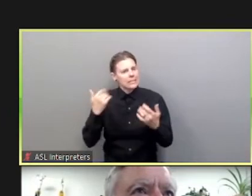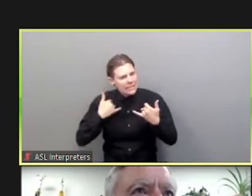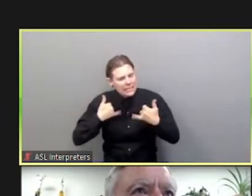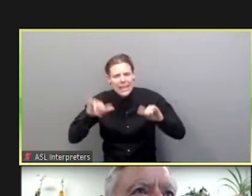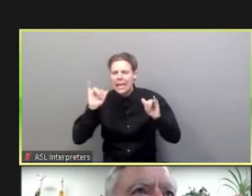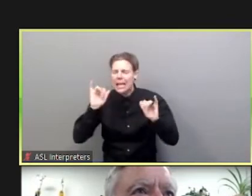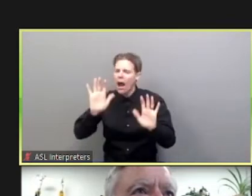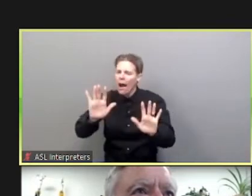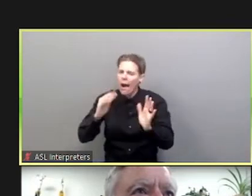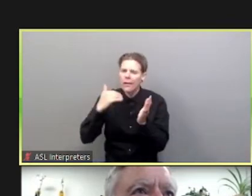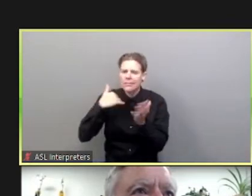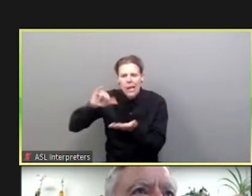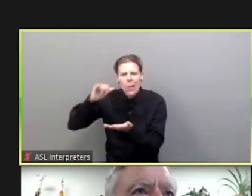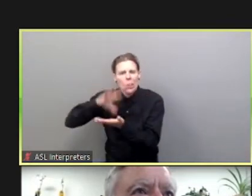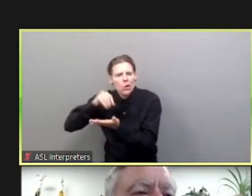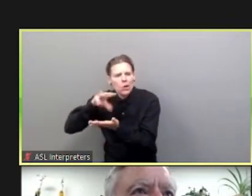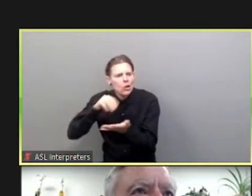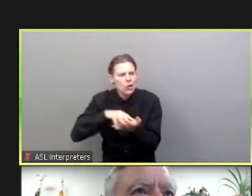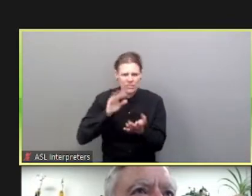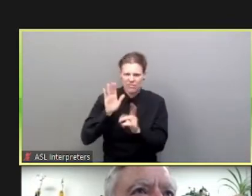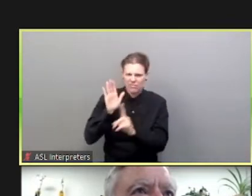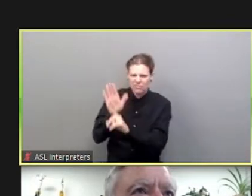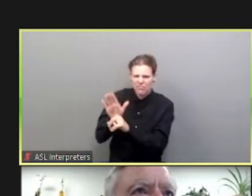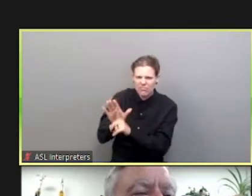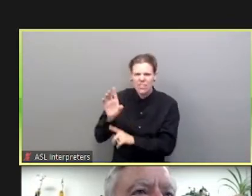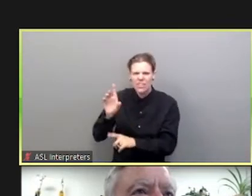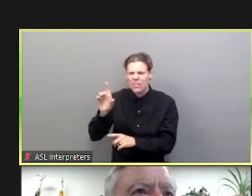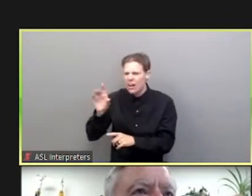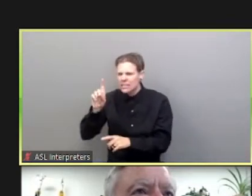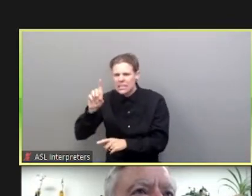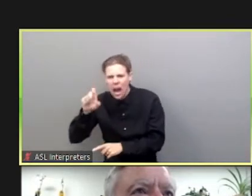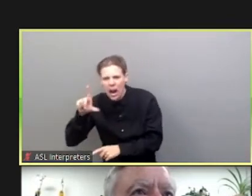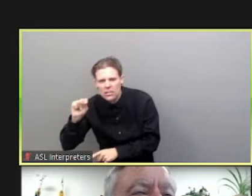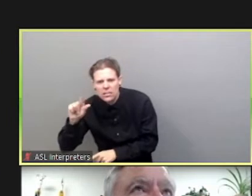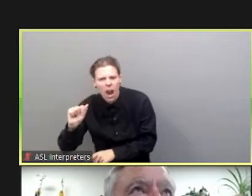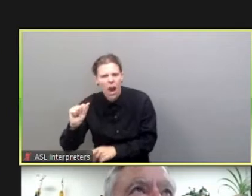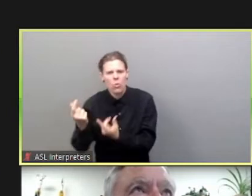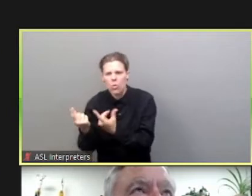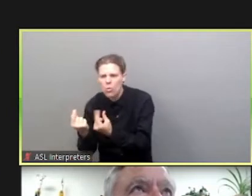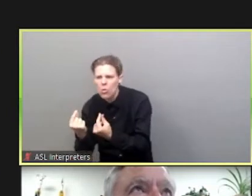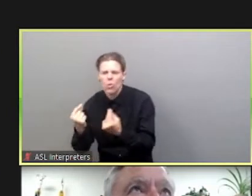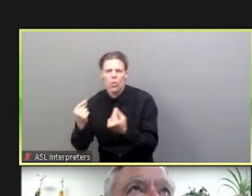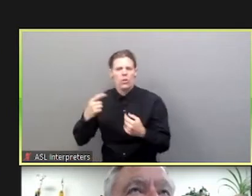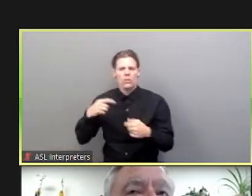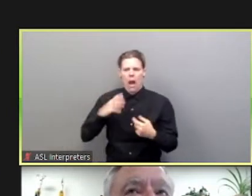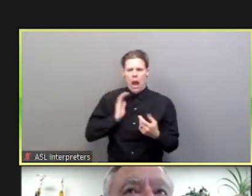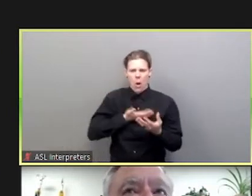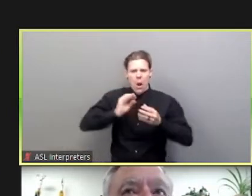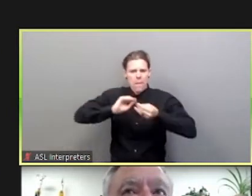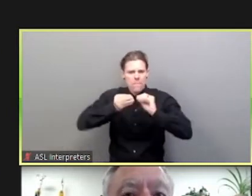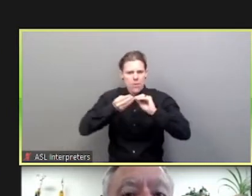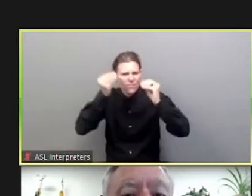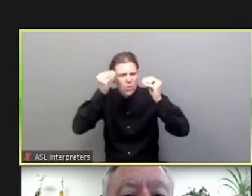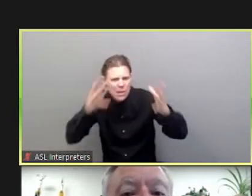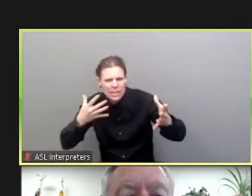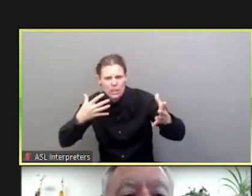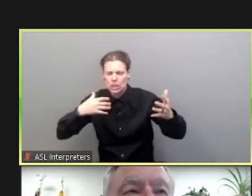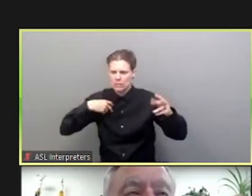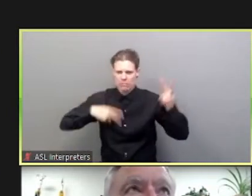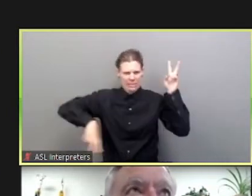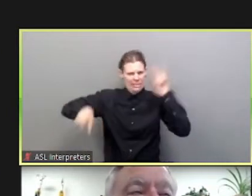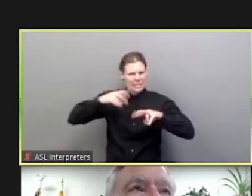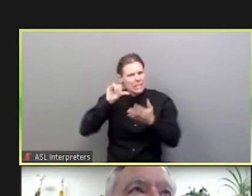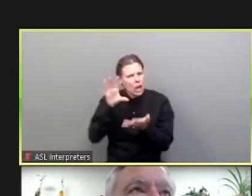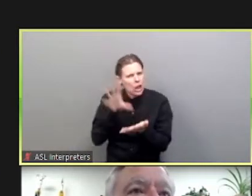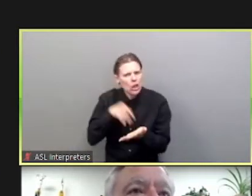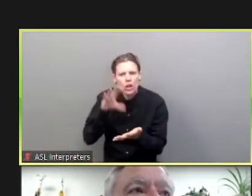a pandemic. So it doesn't mean that the vaccines are not an incredibly powerful tool. They